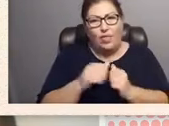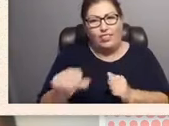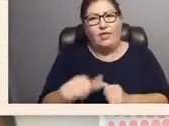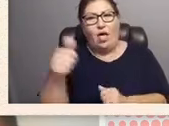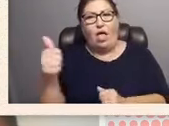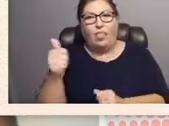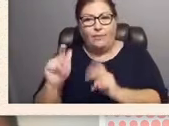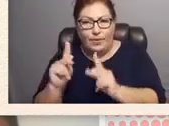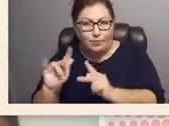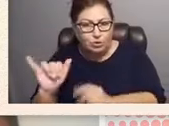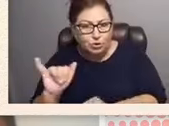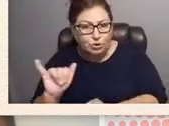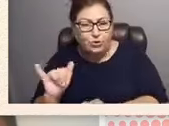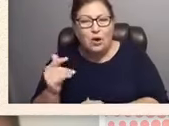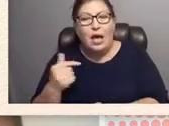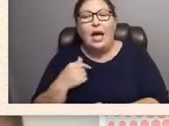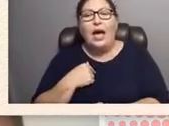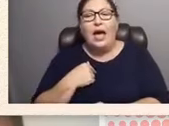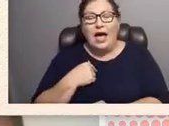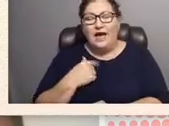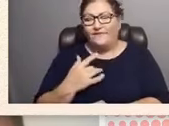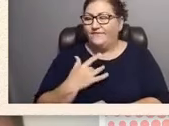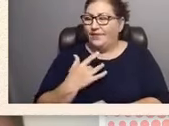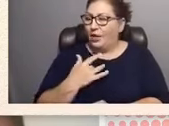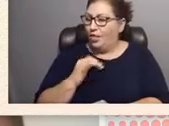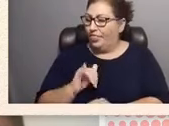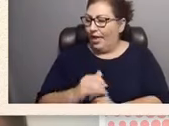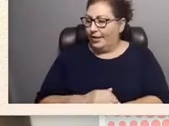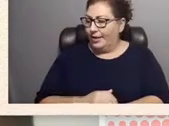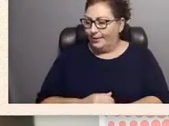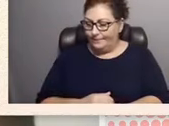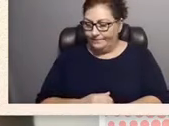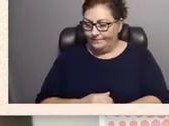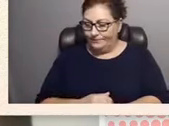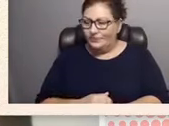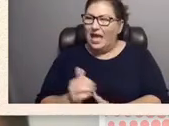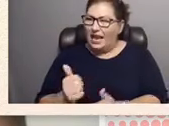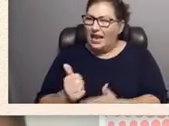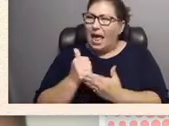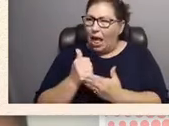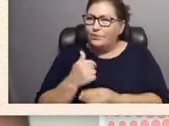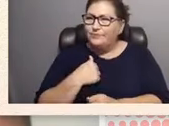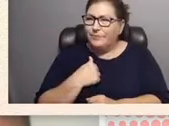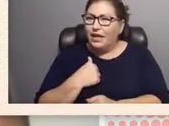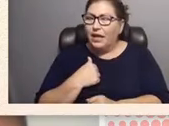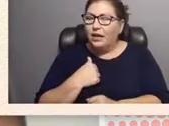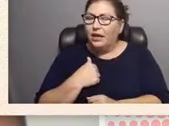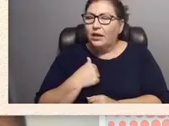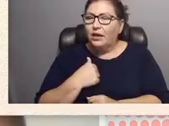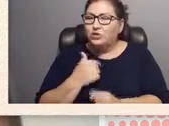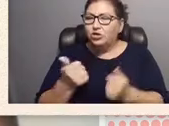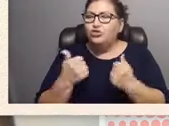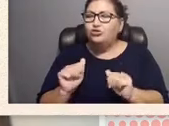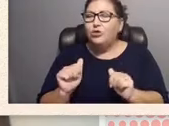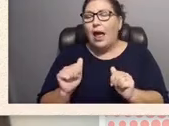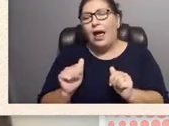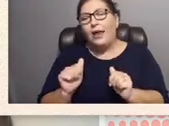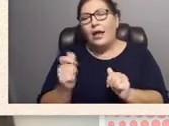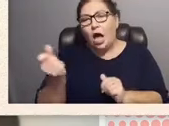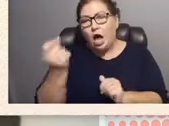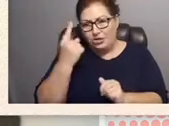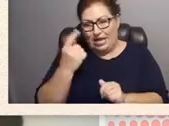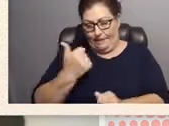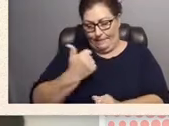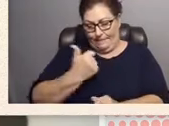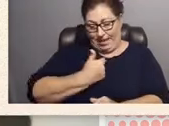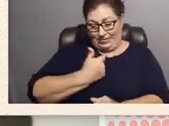I I feel that it did help me in the long run to try to understand myself, but